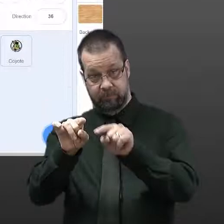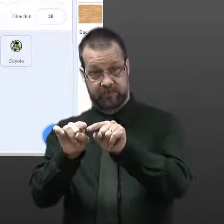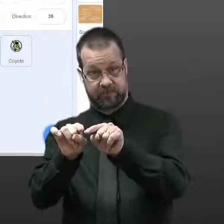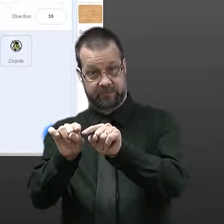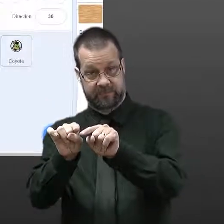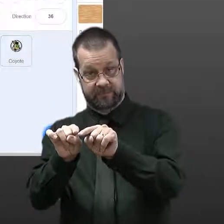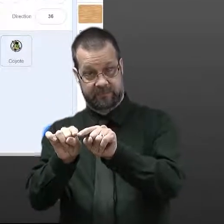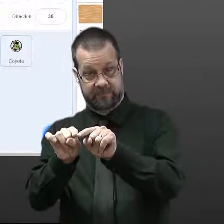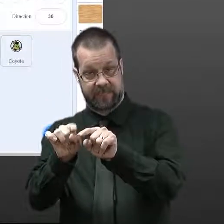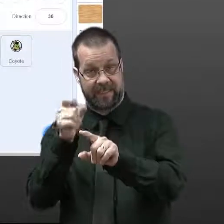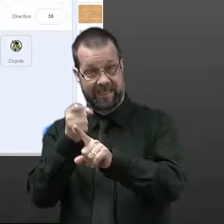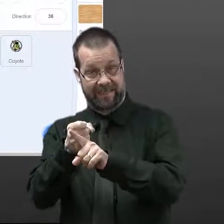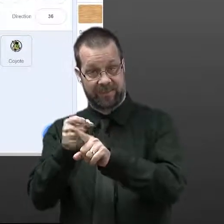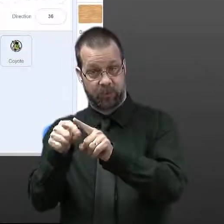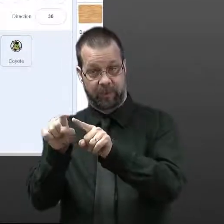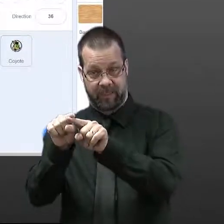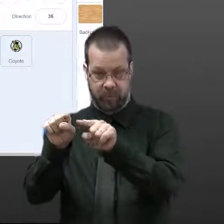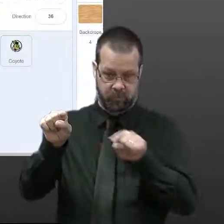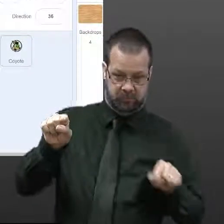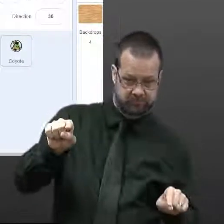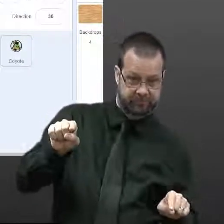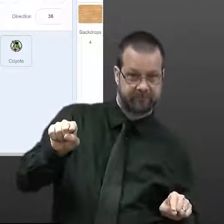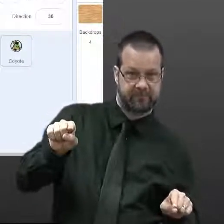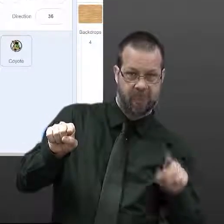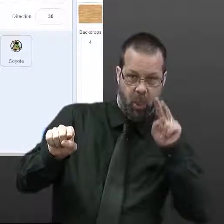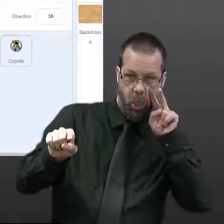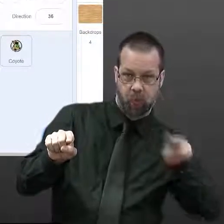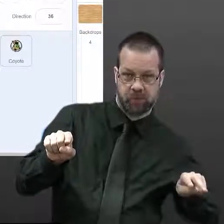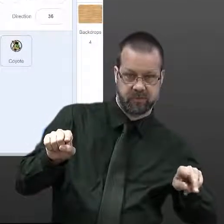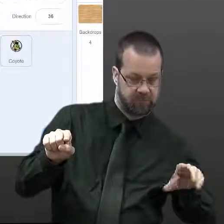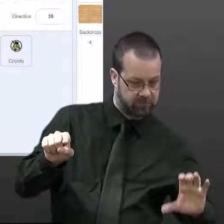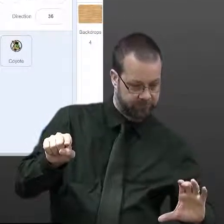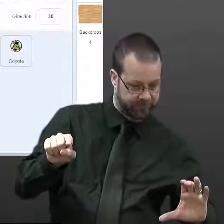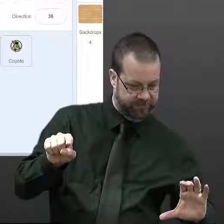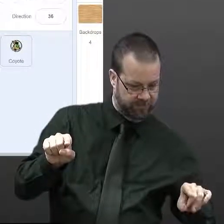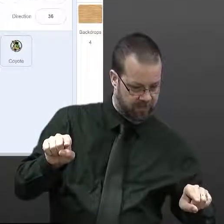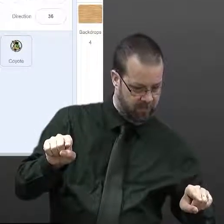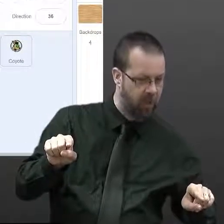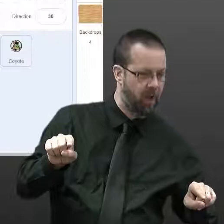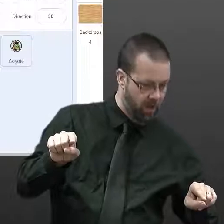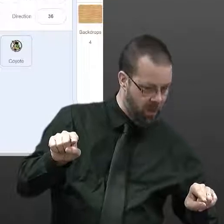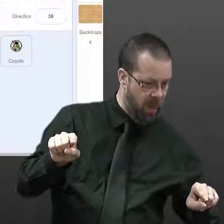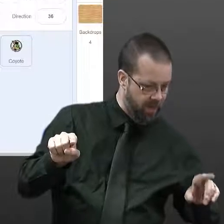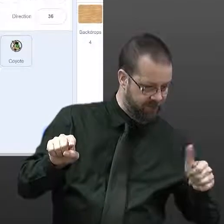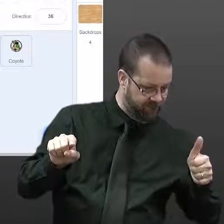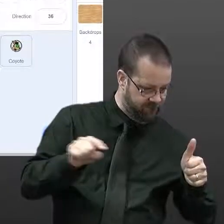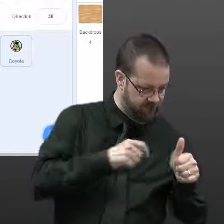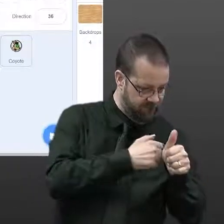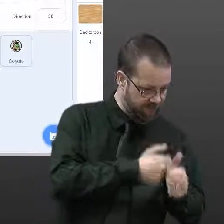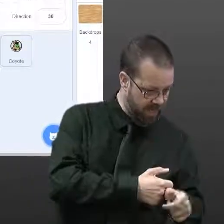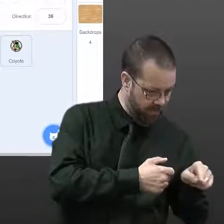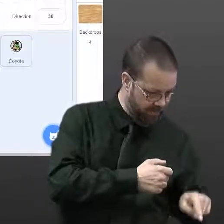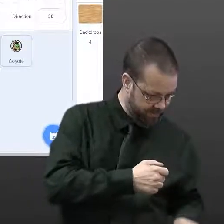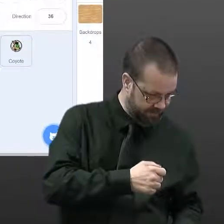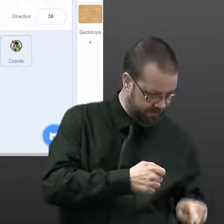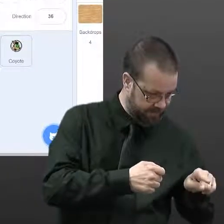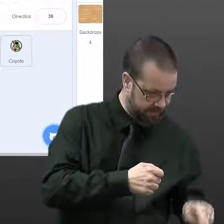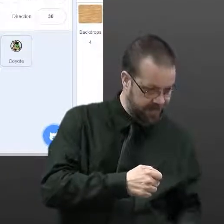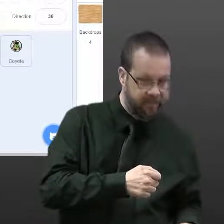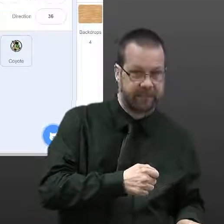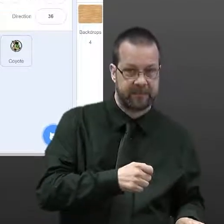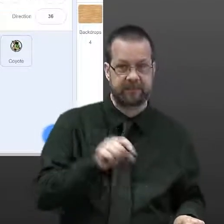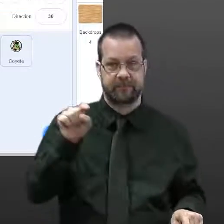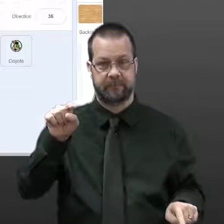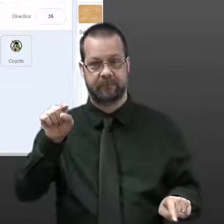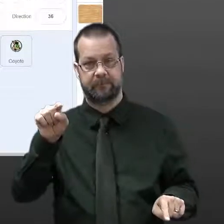computer gets to this block, the ball hits rim block, it'll look over here and it'll go, oh, I need to do these steps in